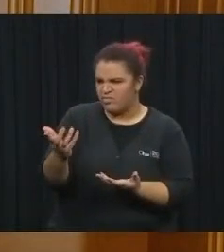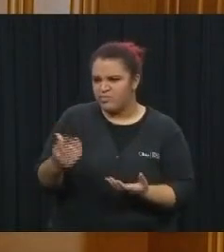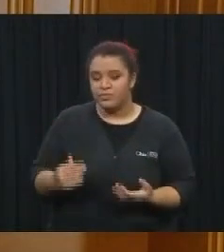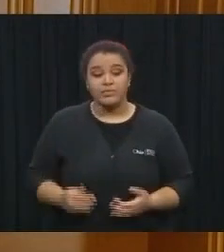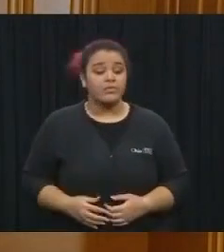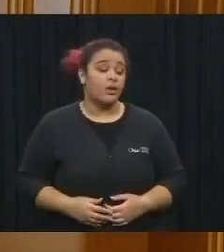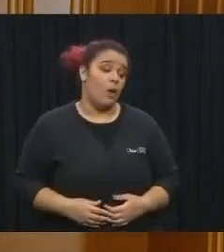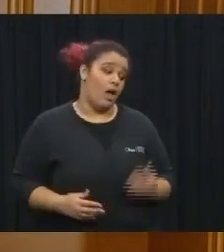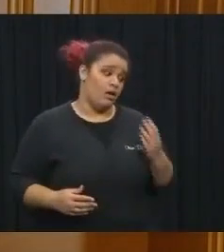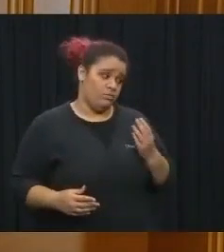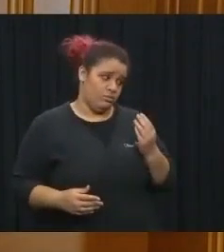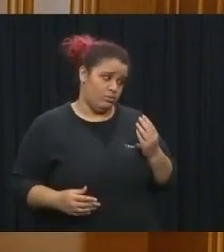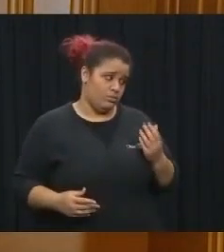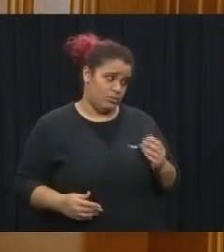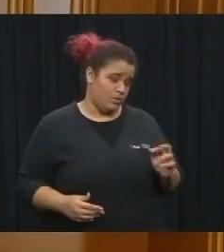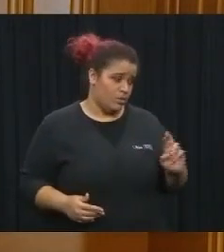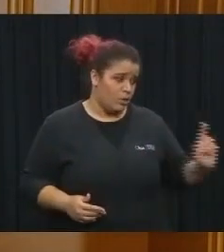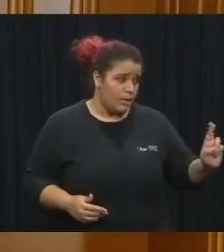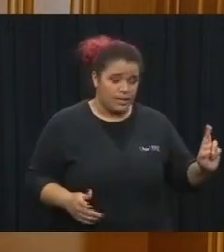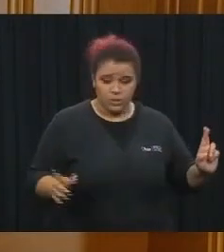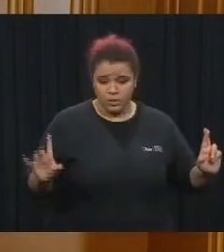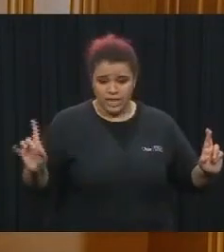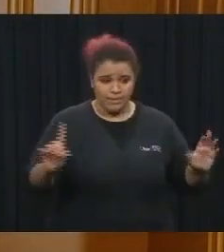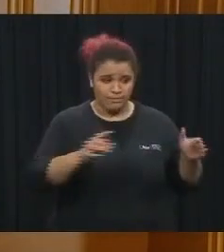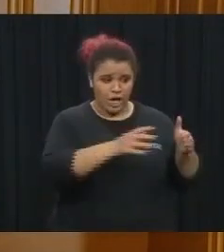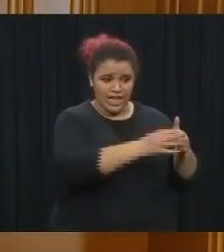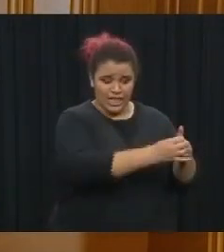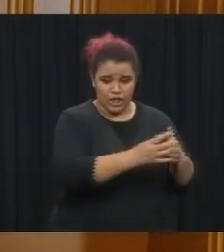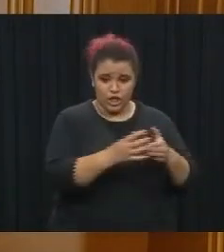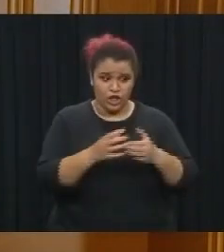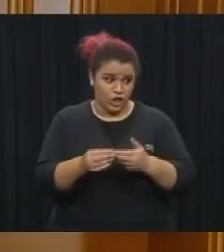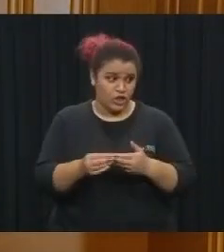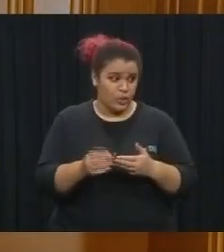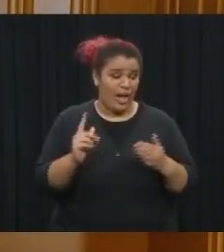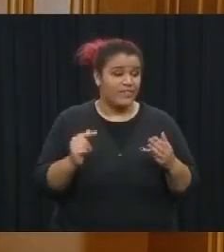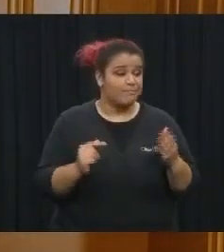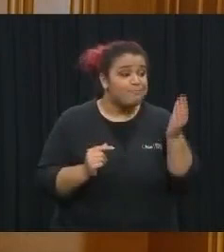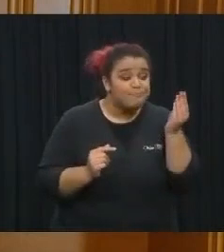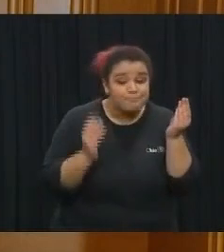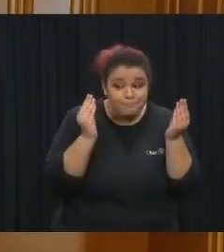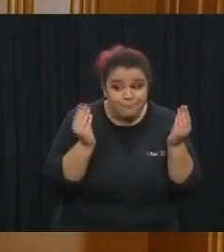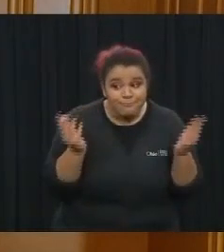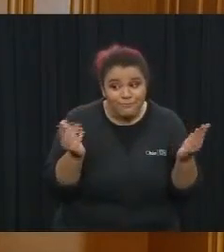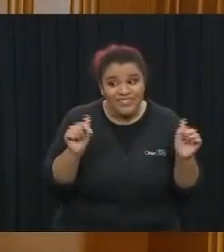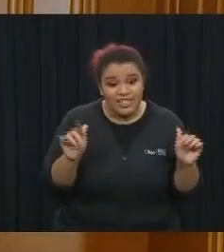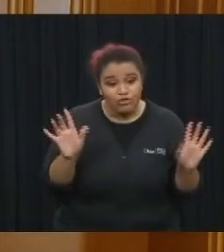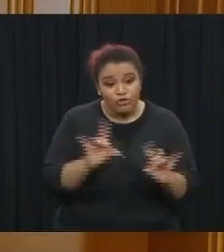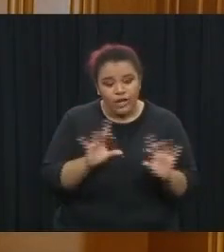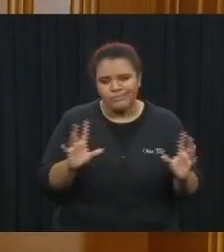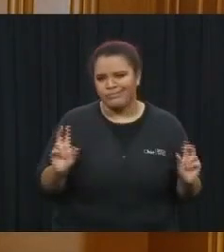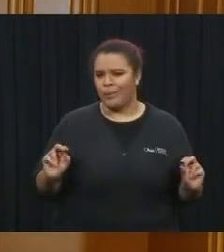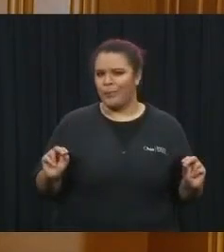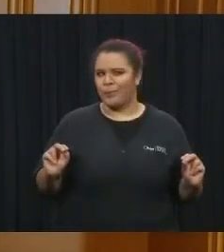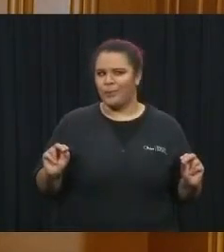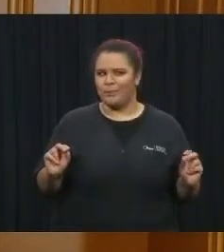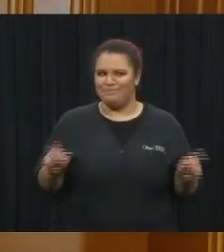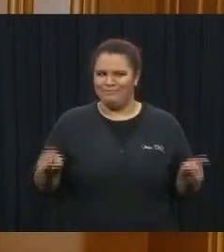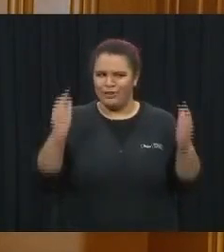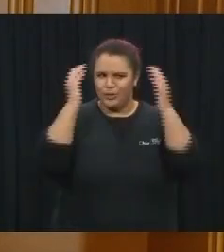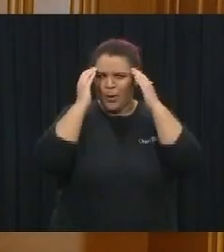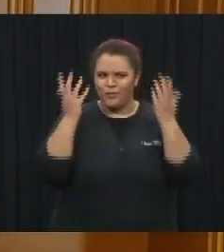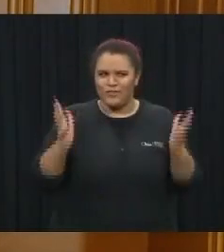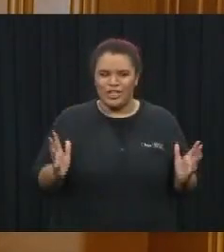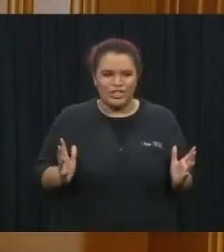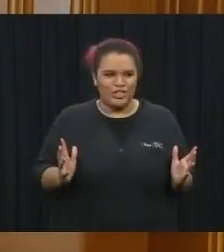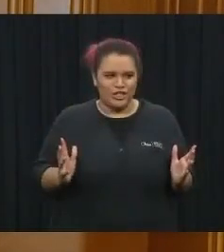or Democrat leaders that this is a crisis. They all know that. We've had conversations. So